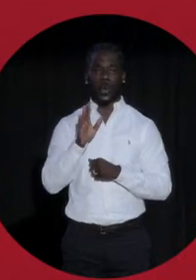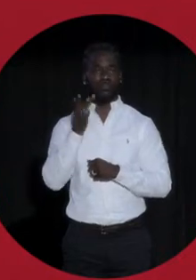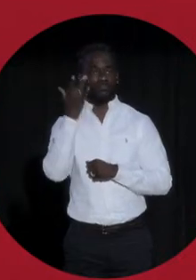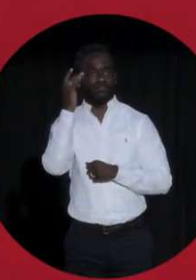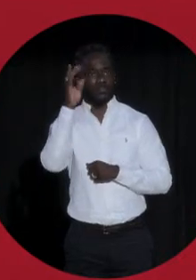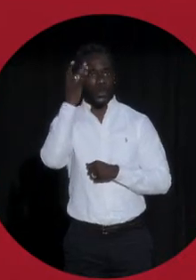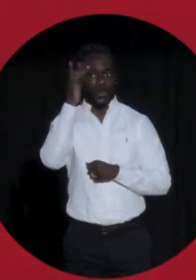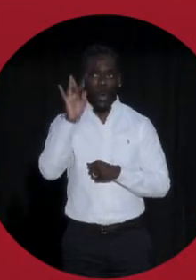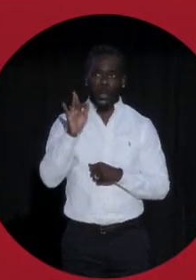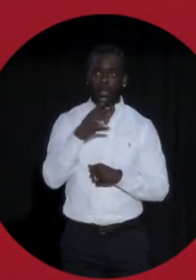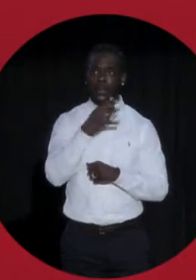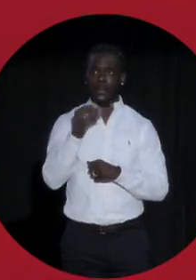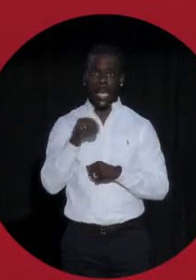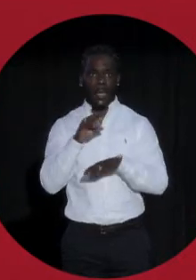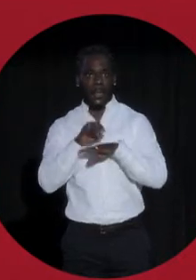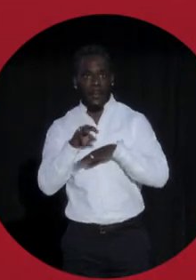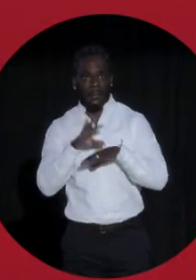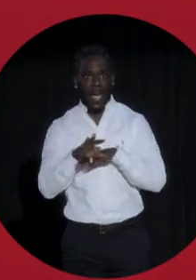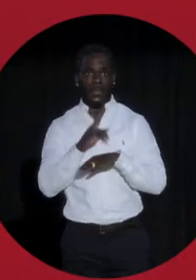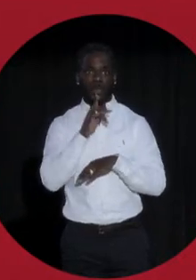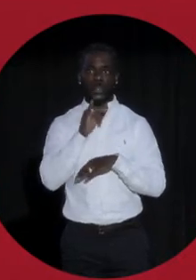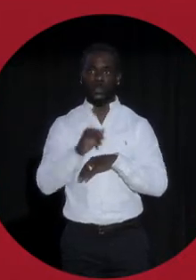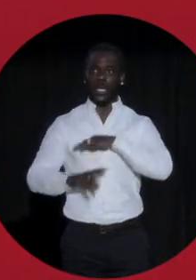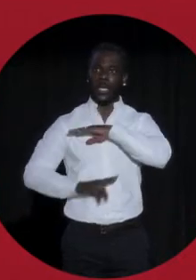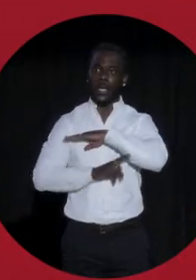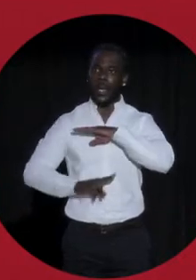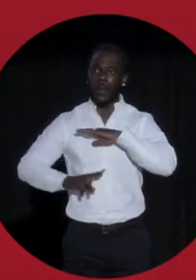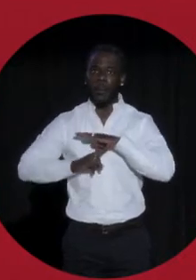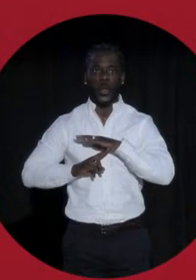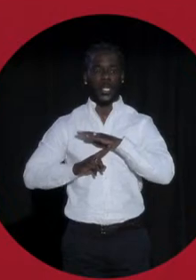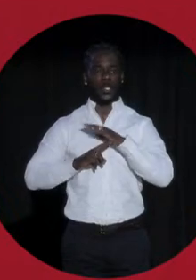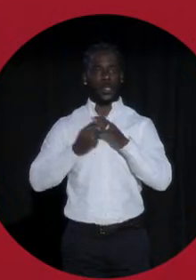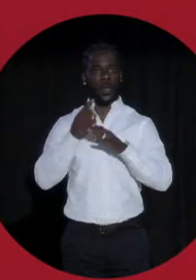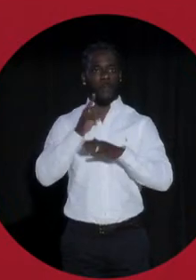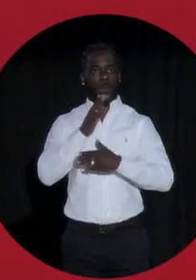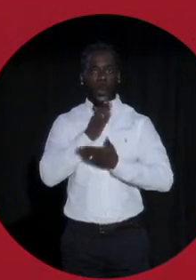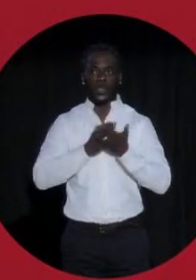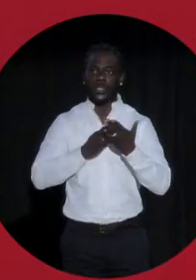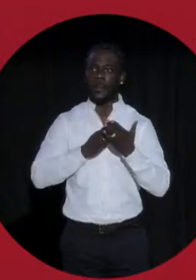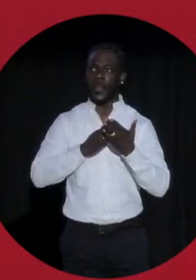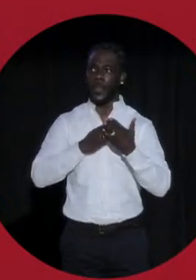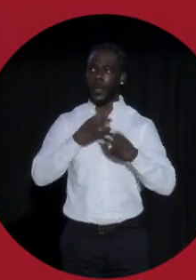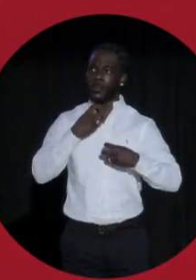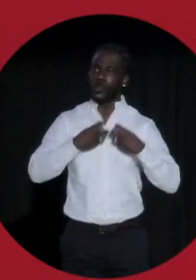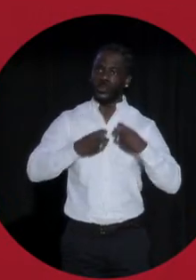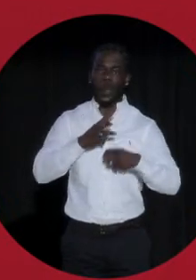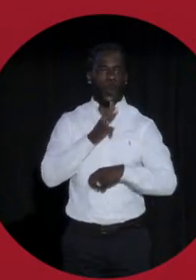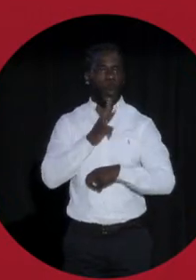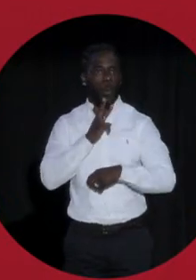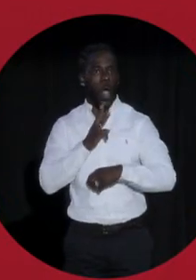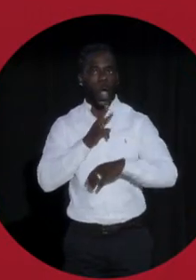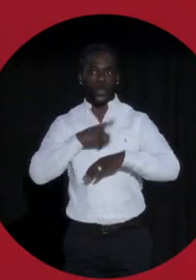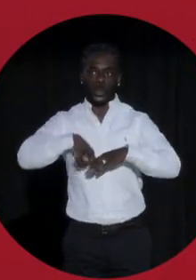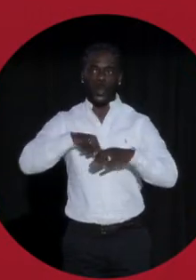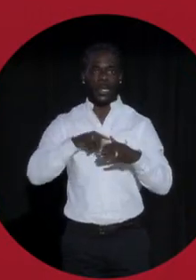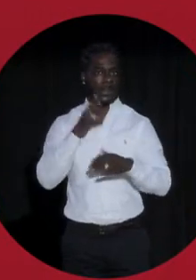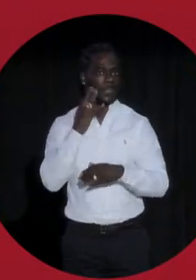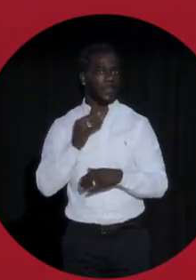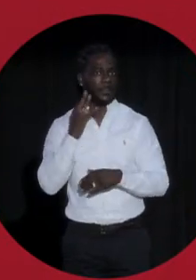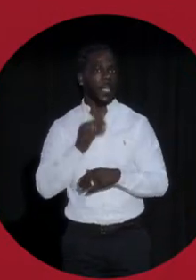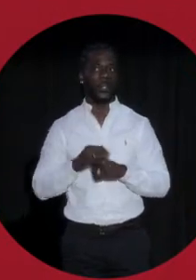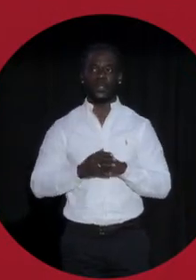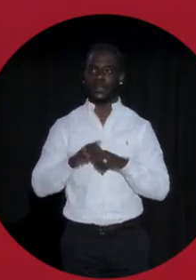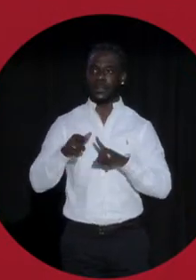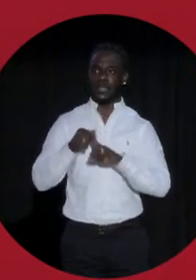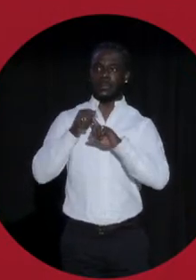and mentorship was truly a bridge over some of the troubled waters that this council experienced, especially the